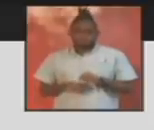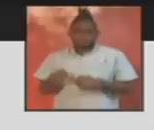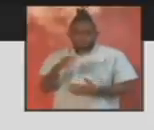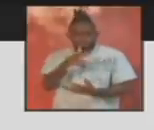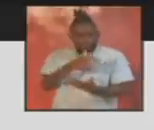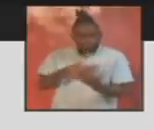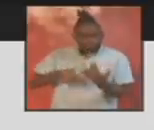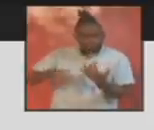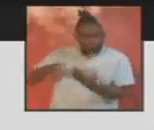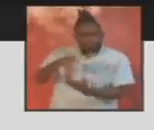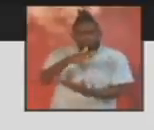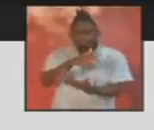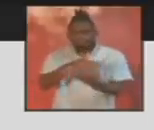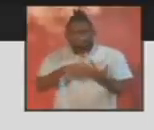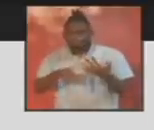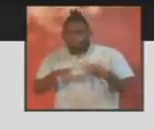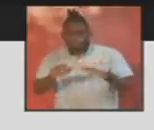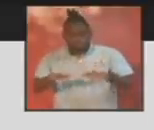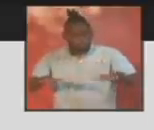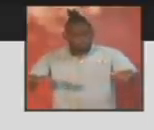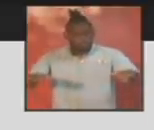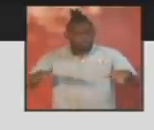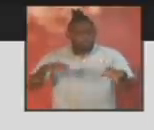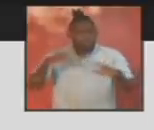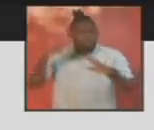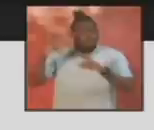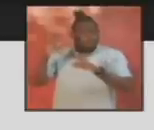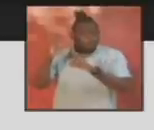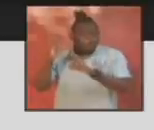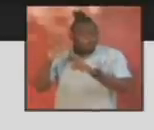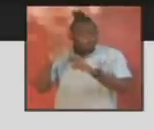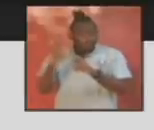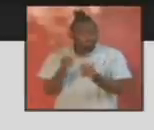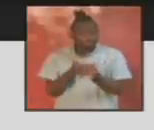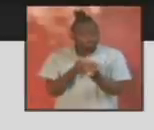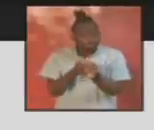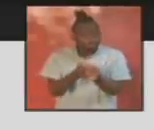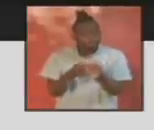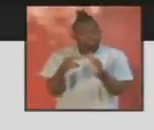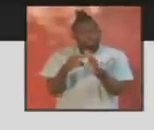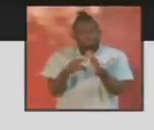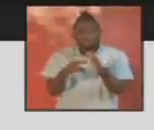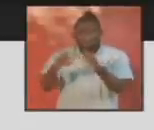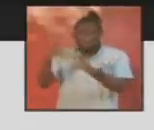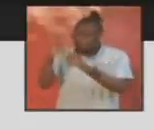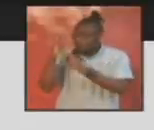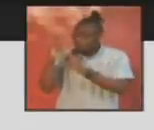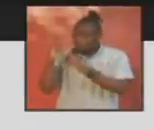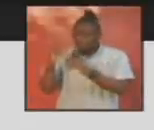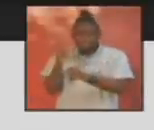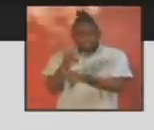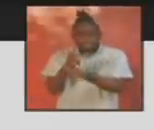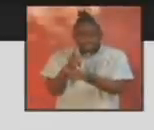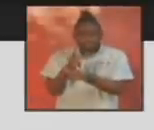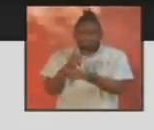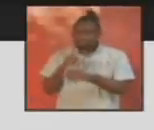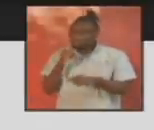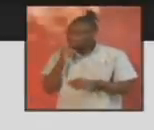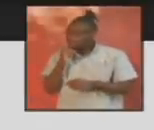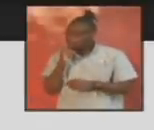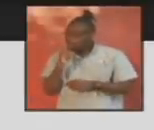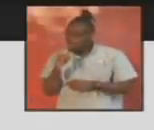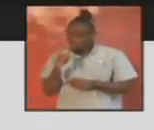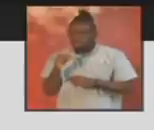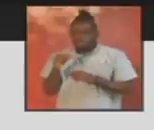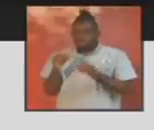hope that with all the care that they are taking to adhere to the public health measures, there won't be changes within that demographic.